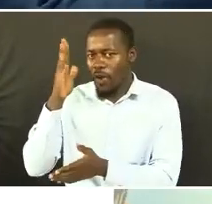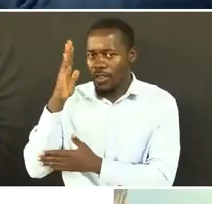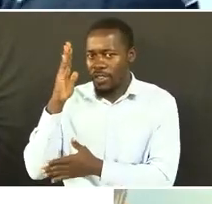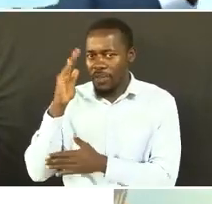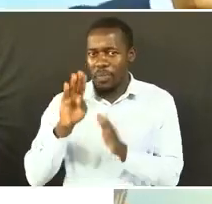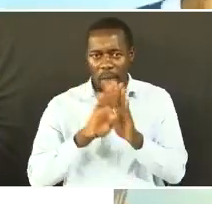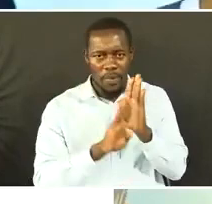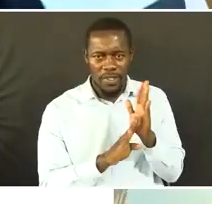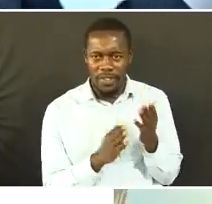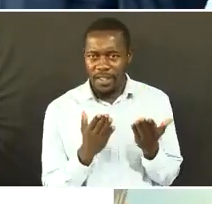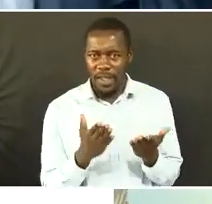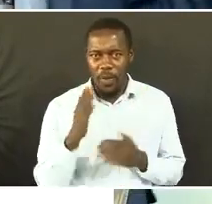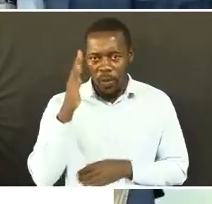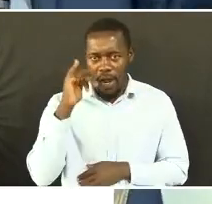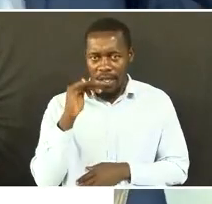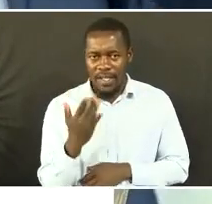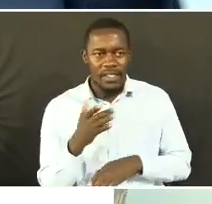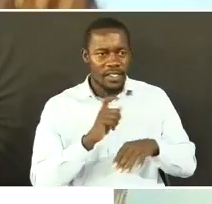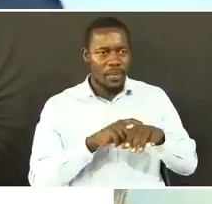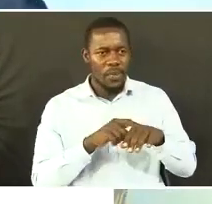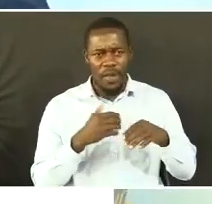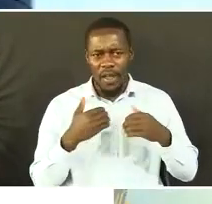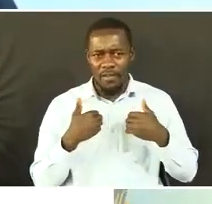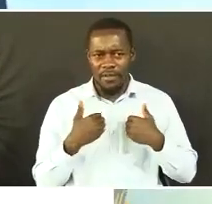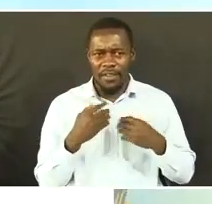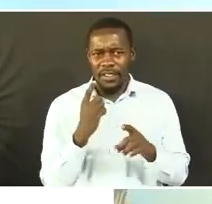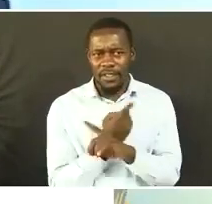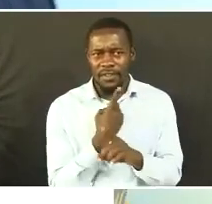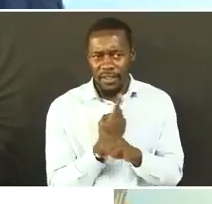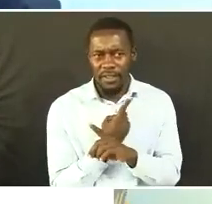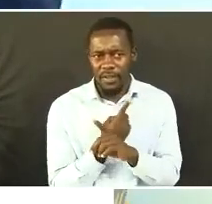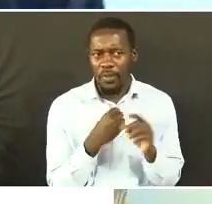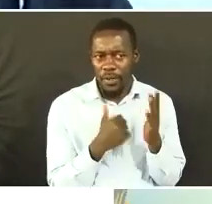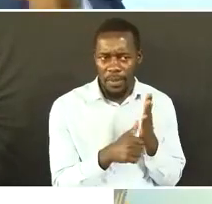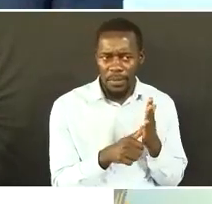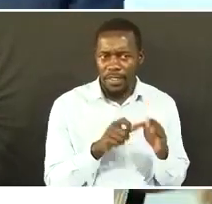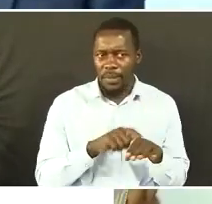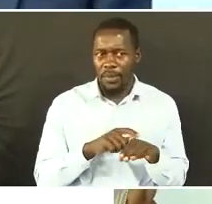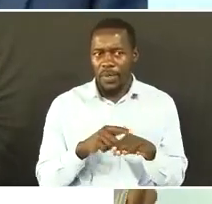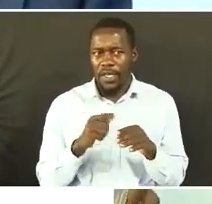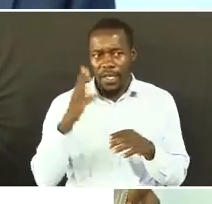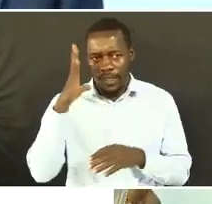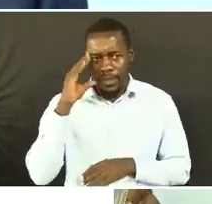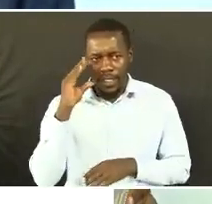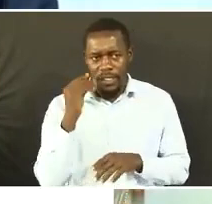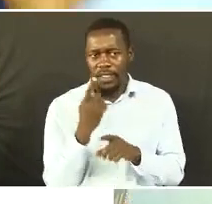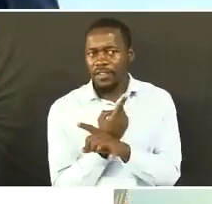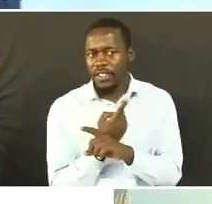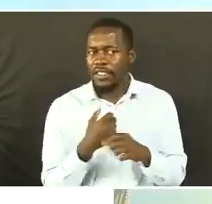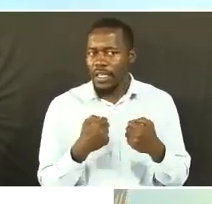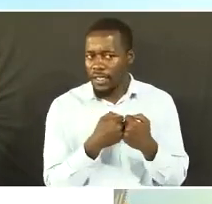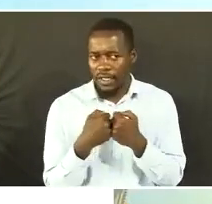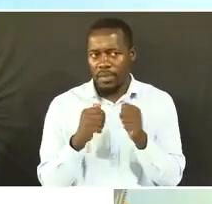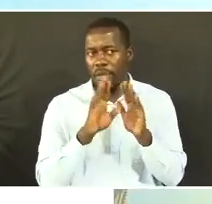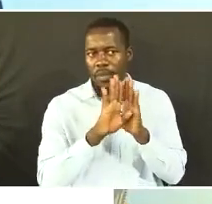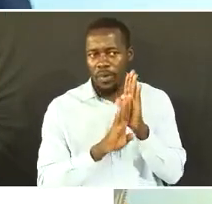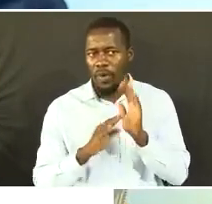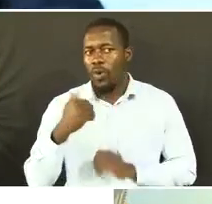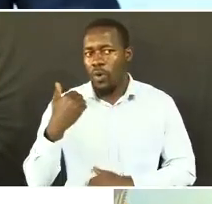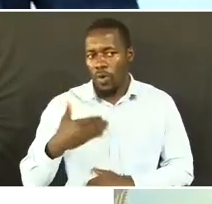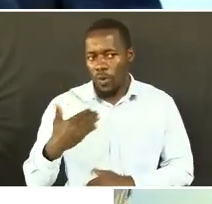there are so many competing voices and theories that define faith and govern religion, in